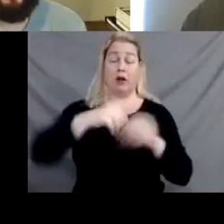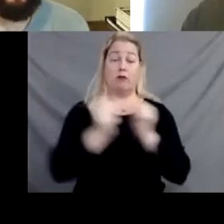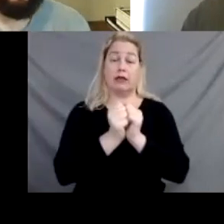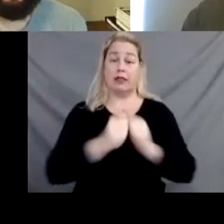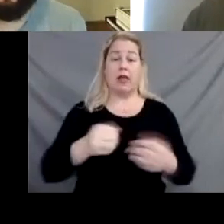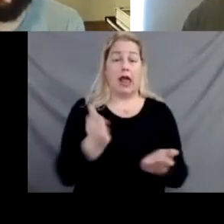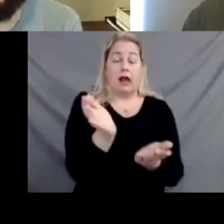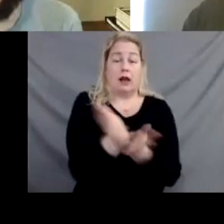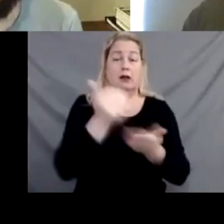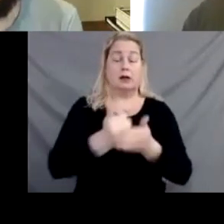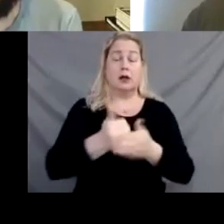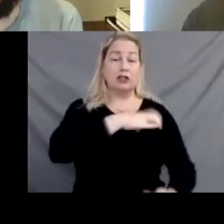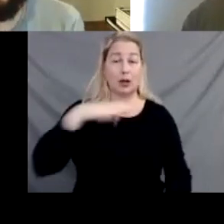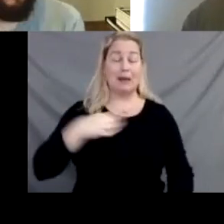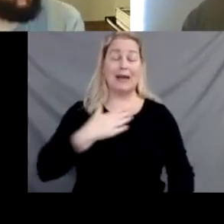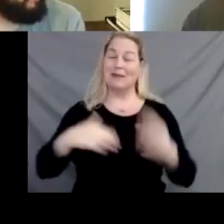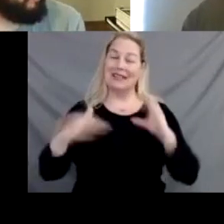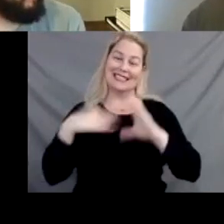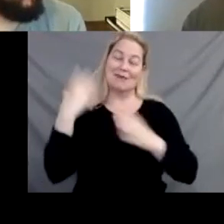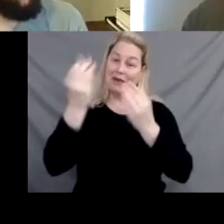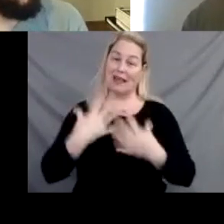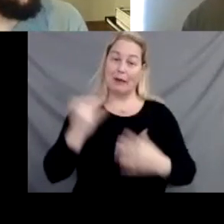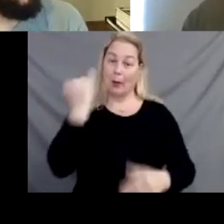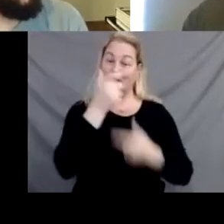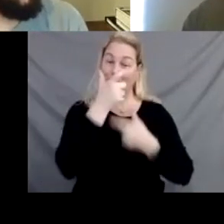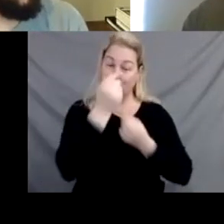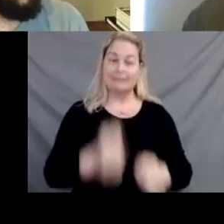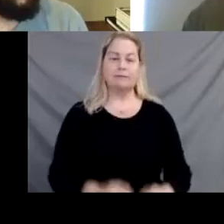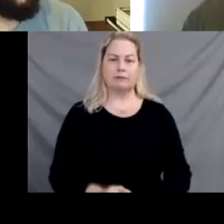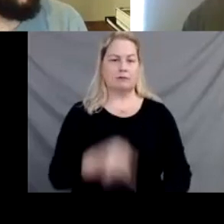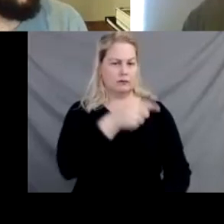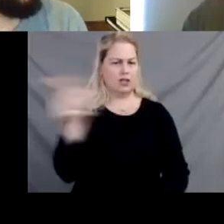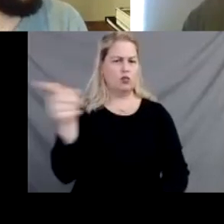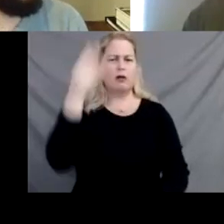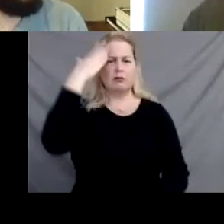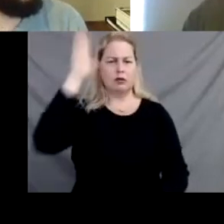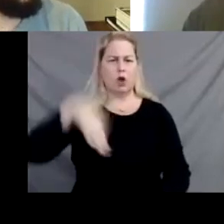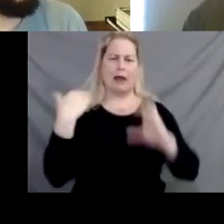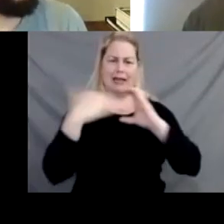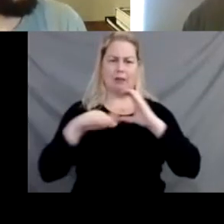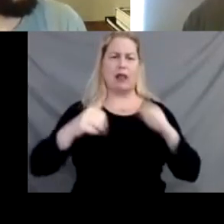let me know. You can email me. And I think everybody has my email address, but it's